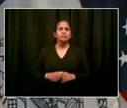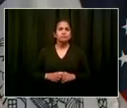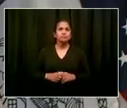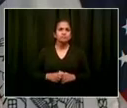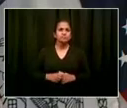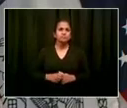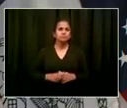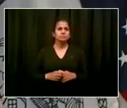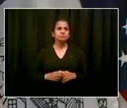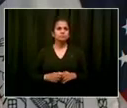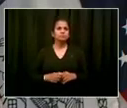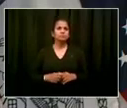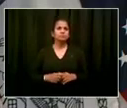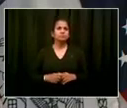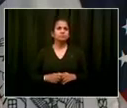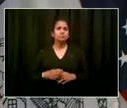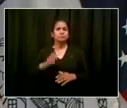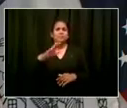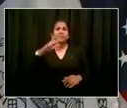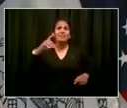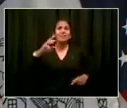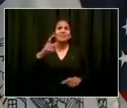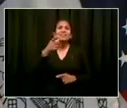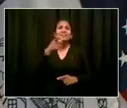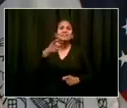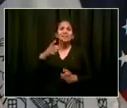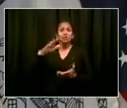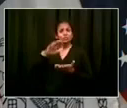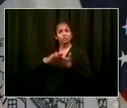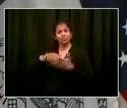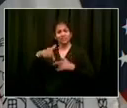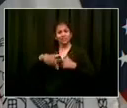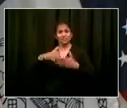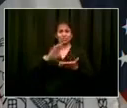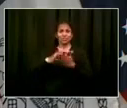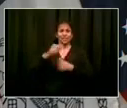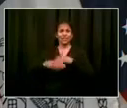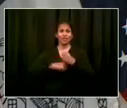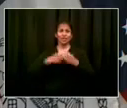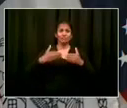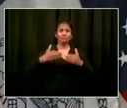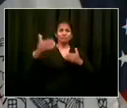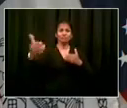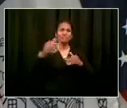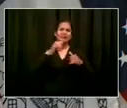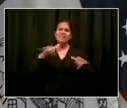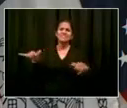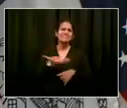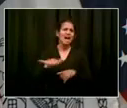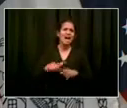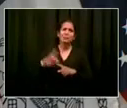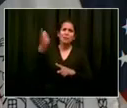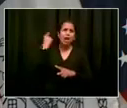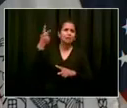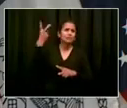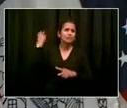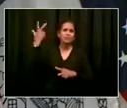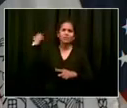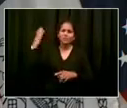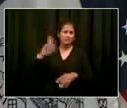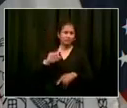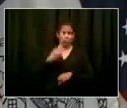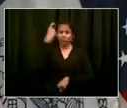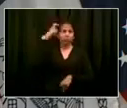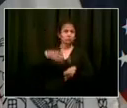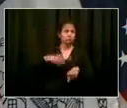that is different than any experience we've had before. Of course, there will be days where you'll